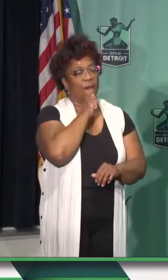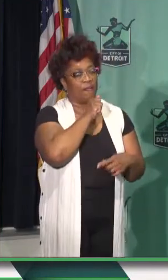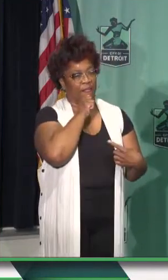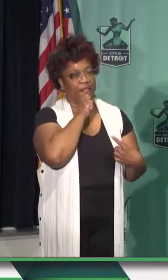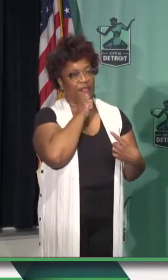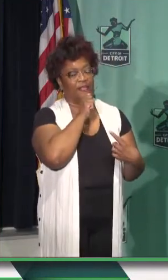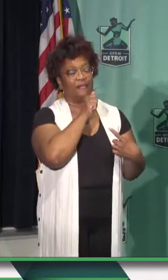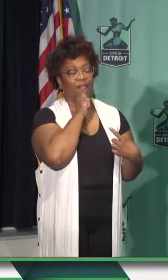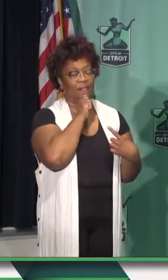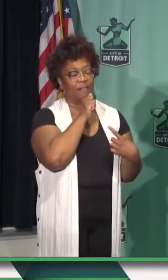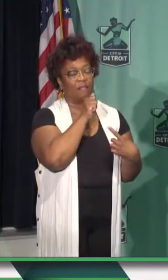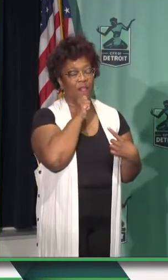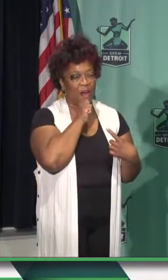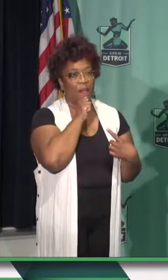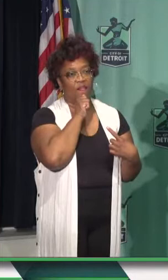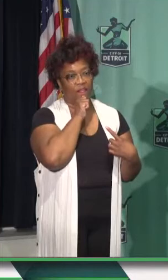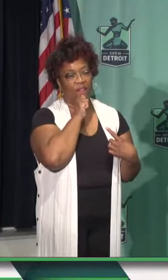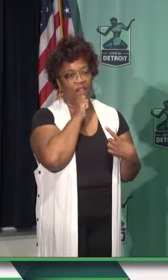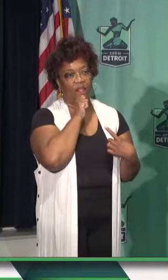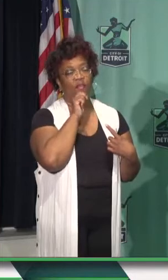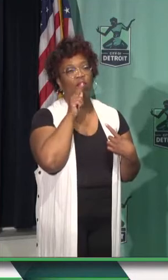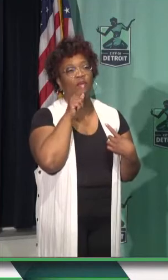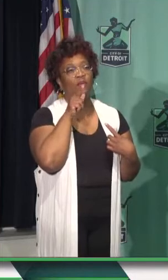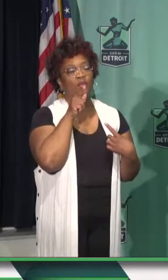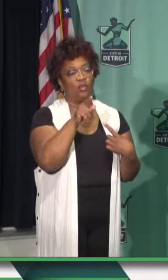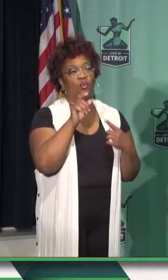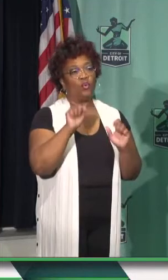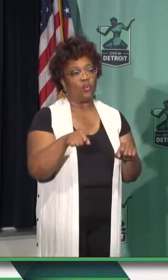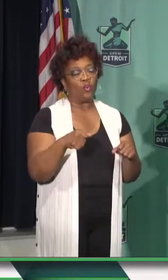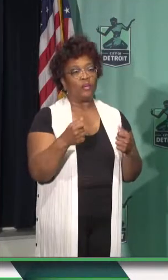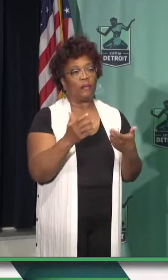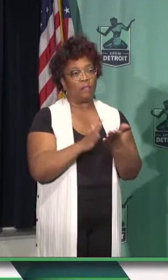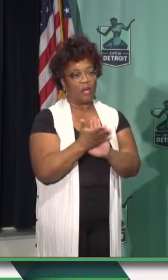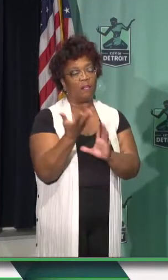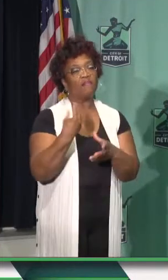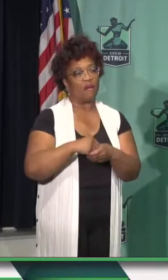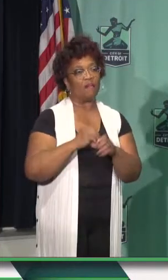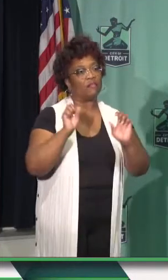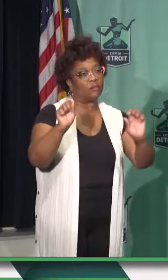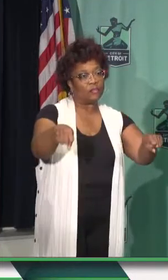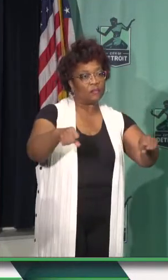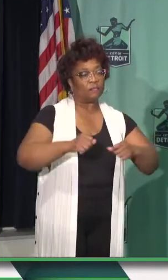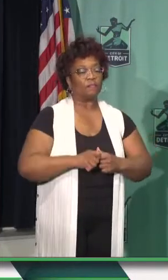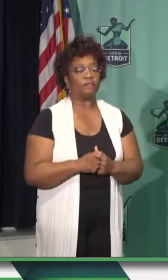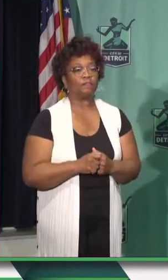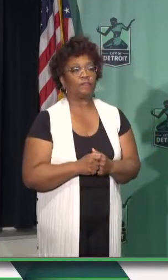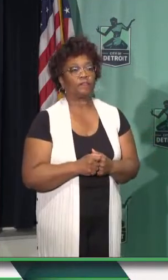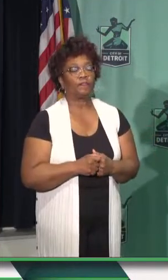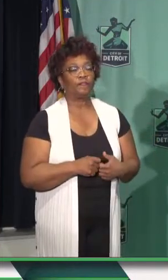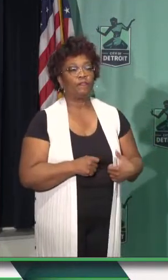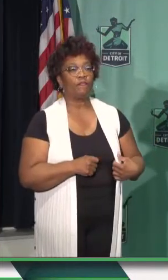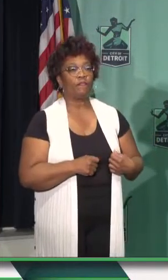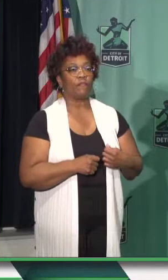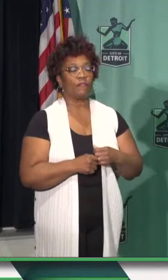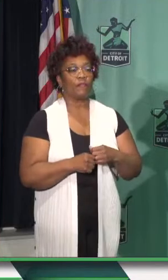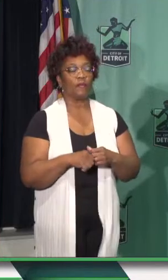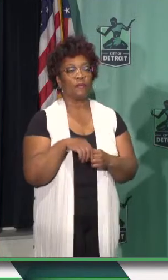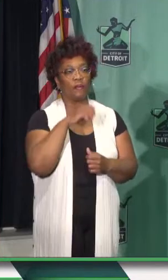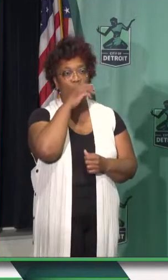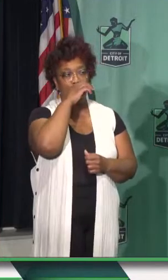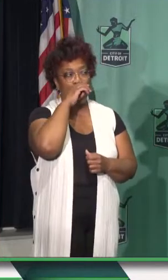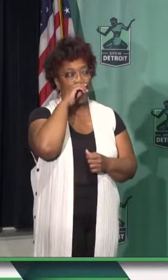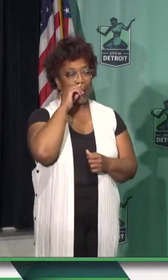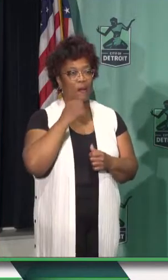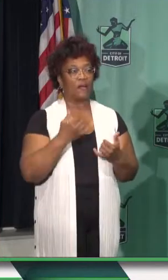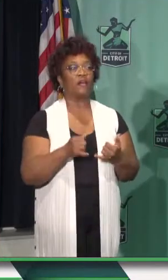anonymous, it's anonymous, and that's what you can do to get involved. And so at this point, I'm going to say